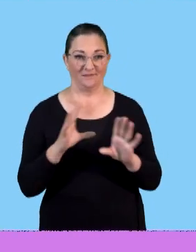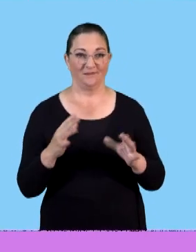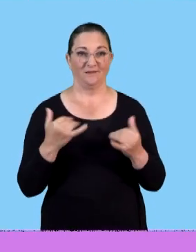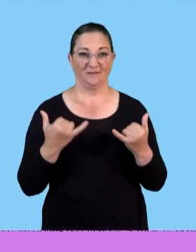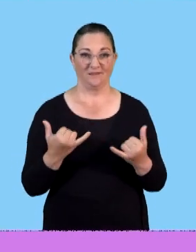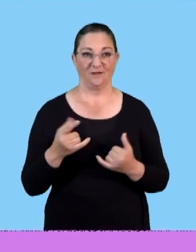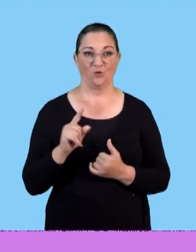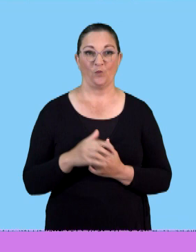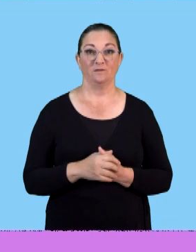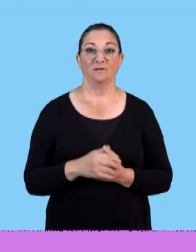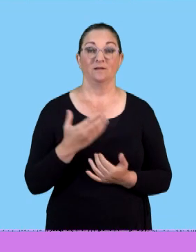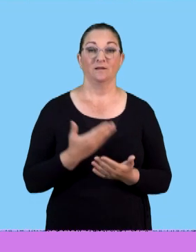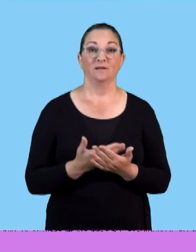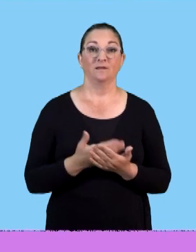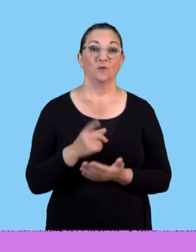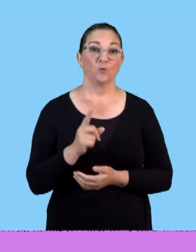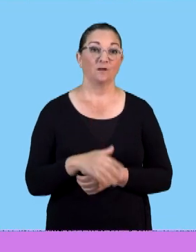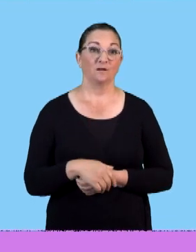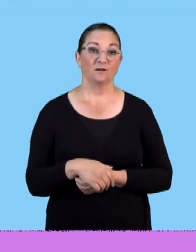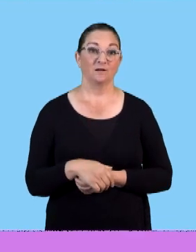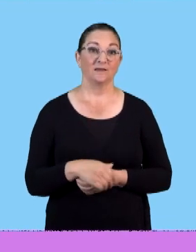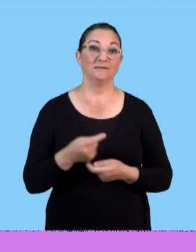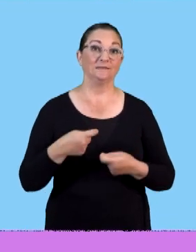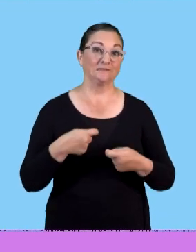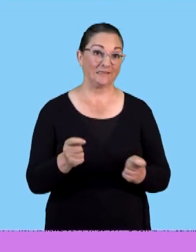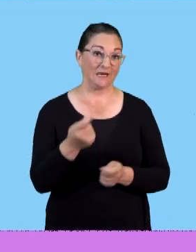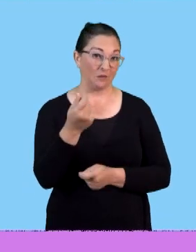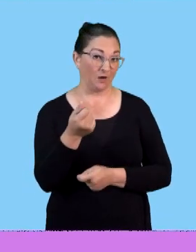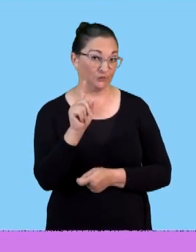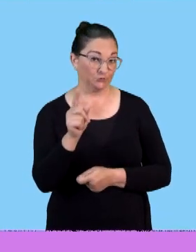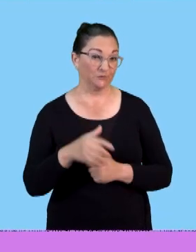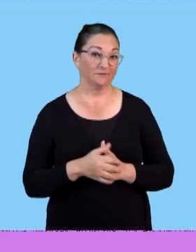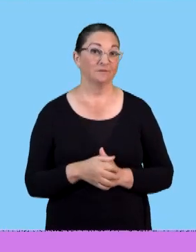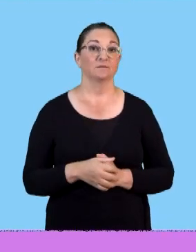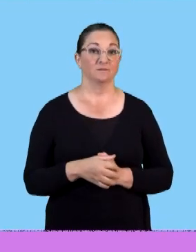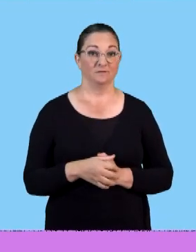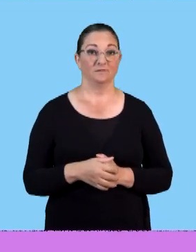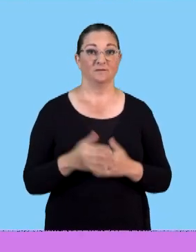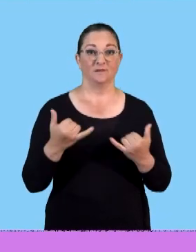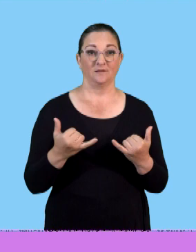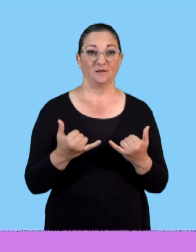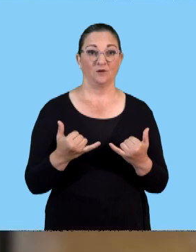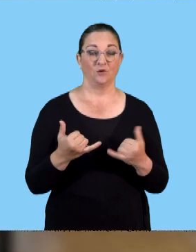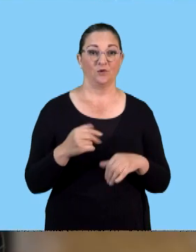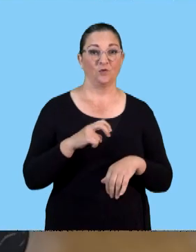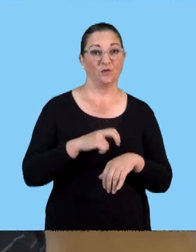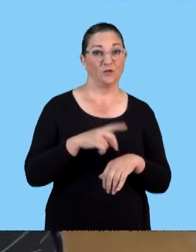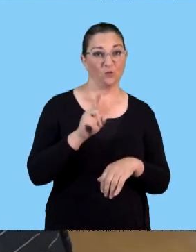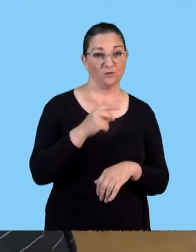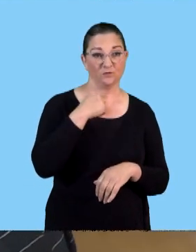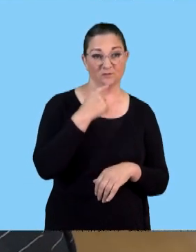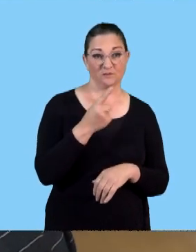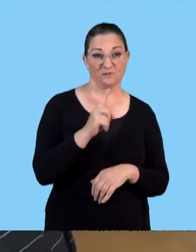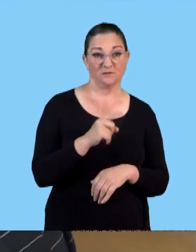clear? Now, guys, I can move on by calculating my selling price. And how do we do that? Here we